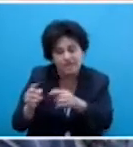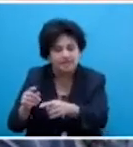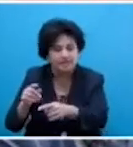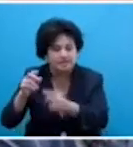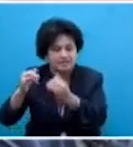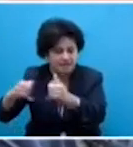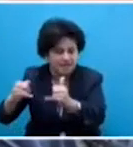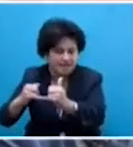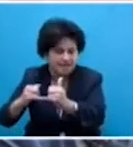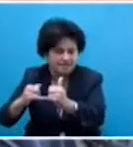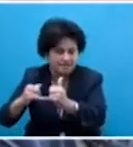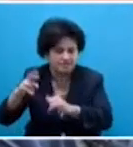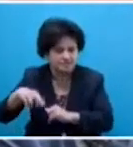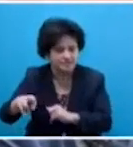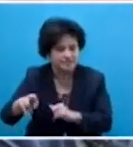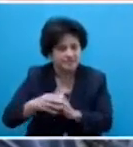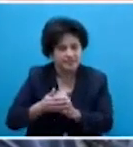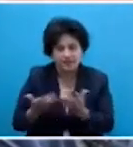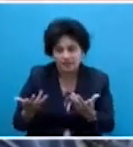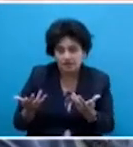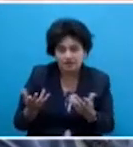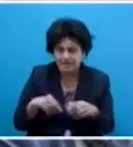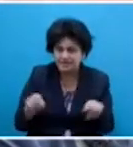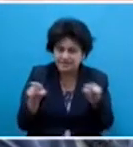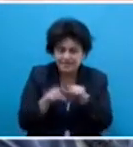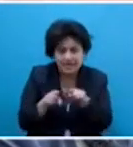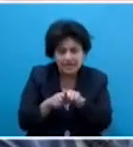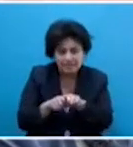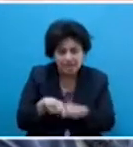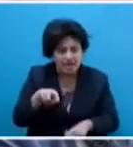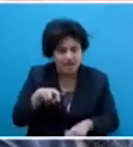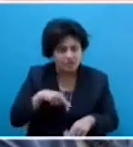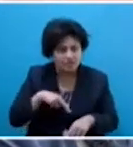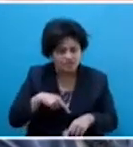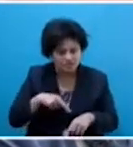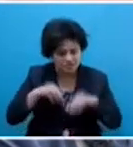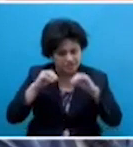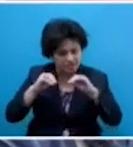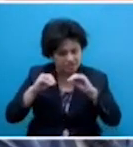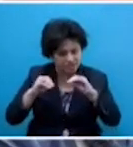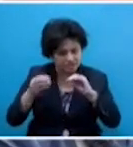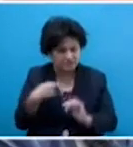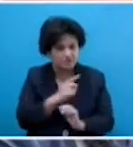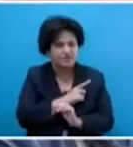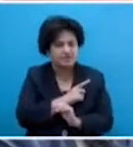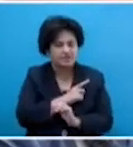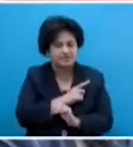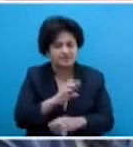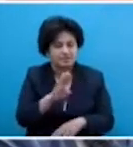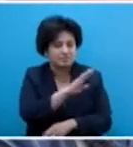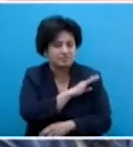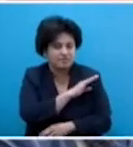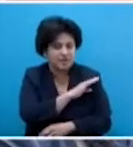Is this not what all our different religious teachings want us to do? To see our Prime Minister put smiles on the faces